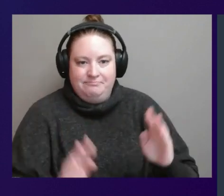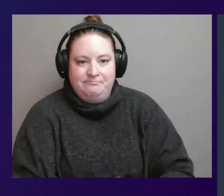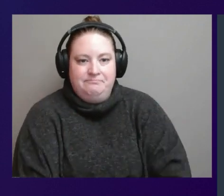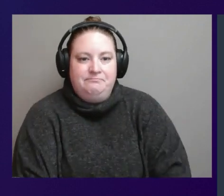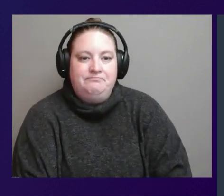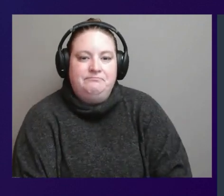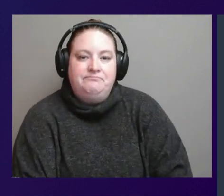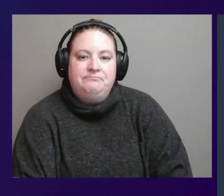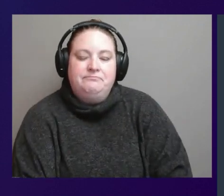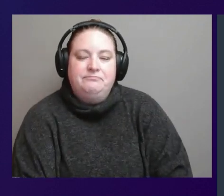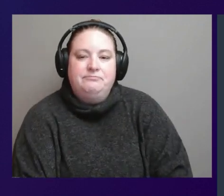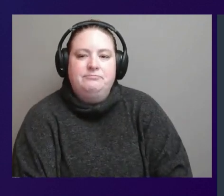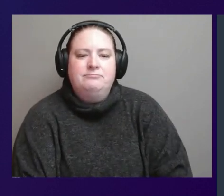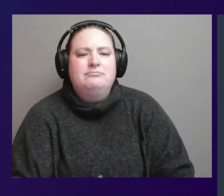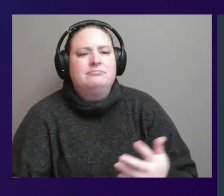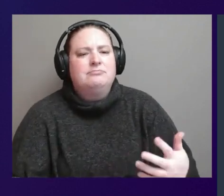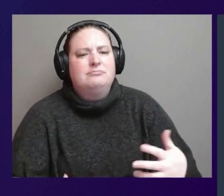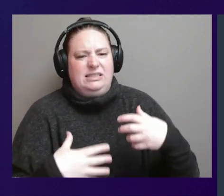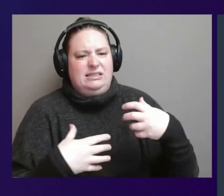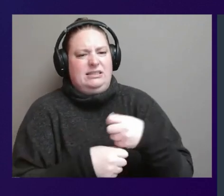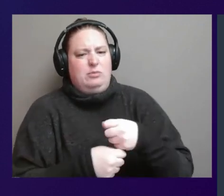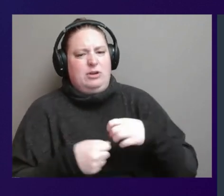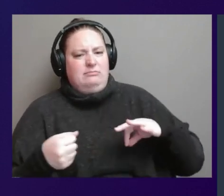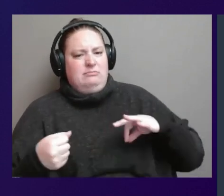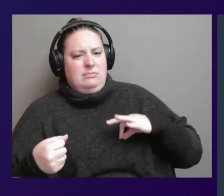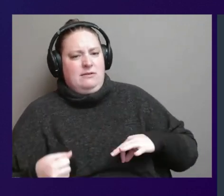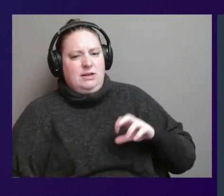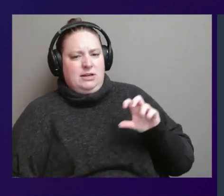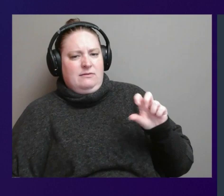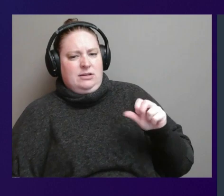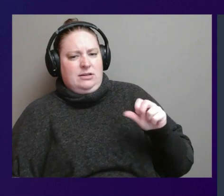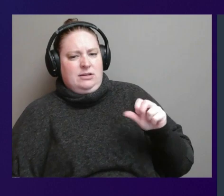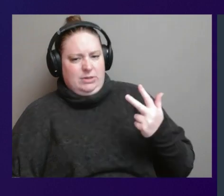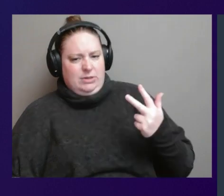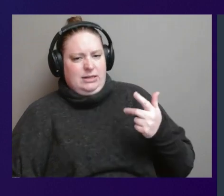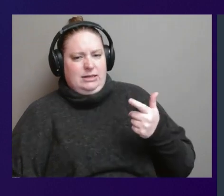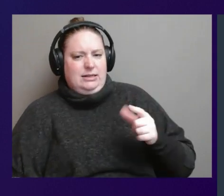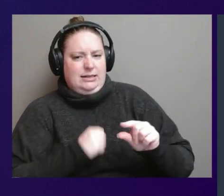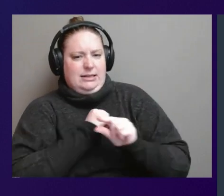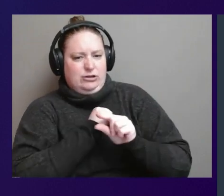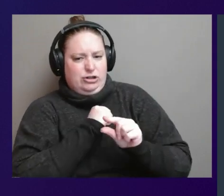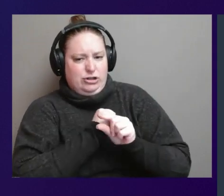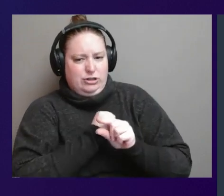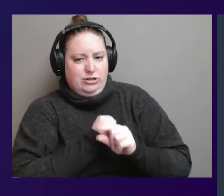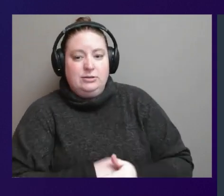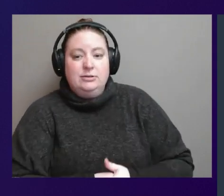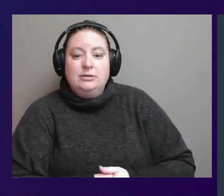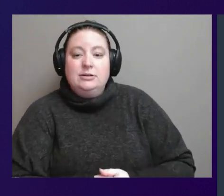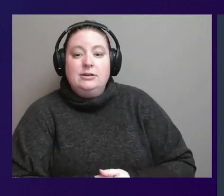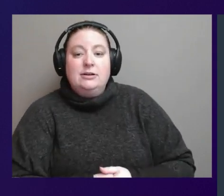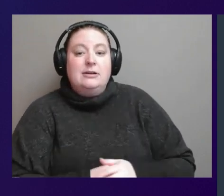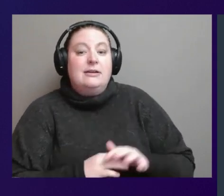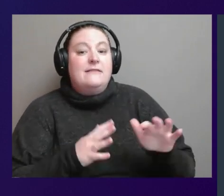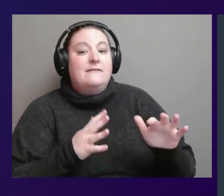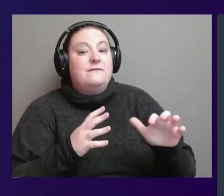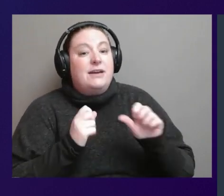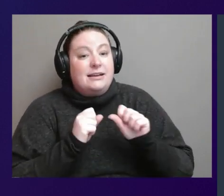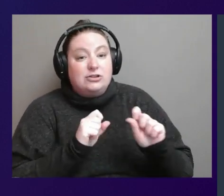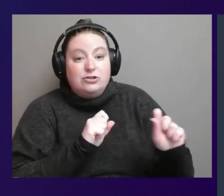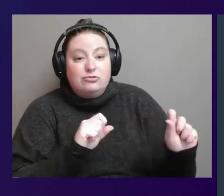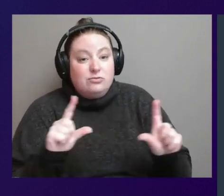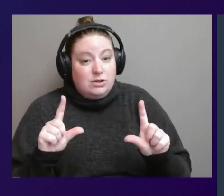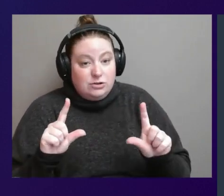Now let's summarize the benefits of this S3 Glacier performance improvement. Faster standard restores are now available when you use S3